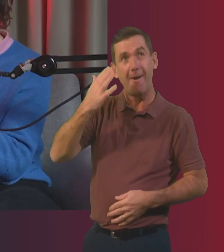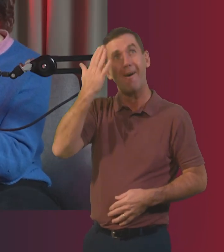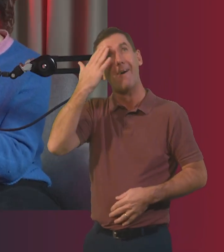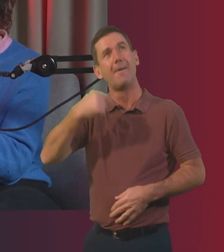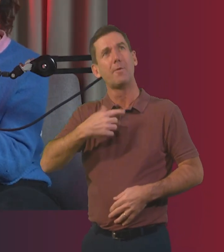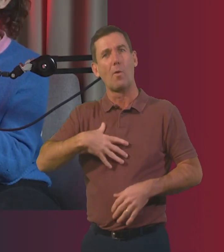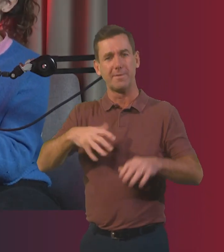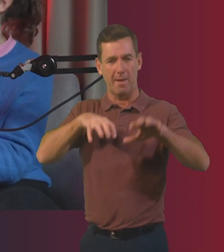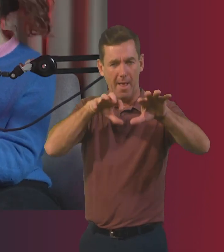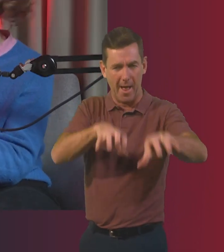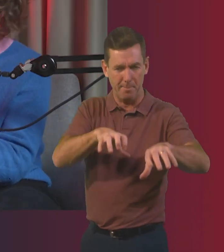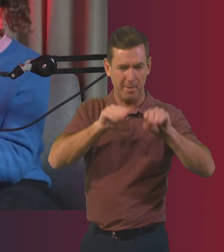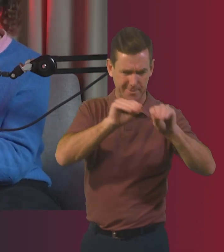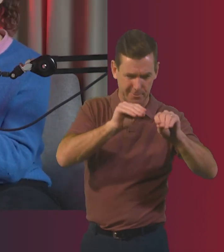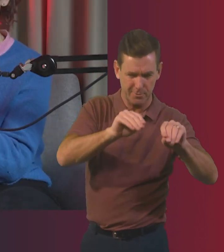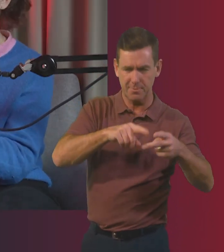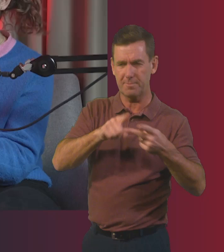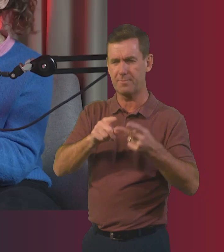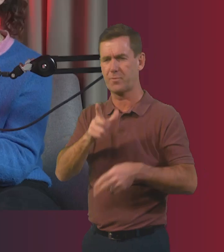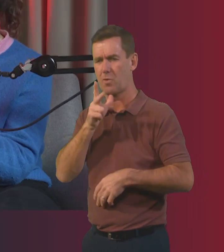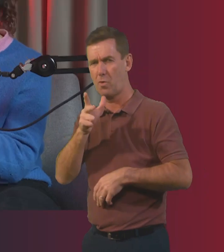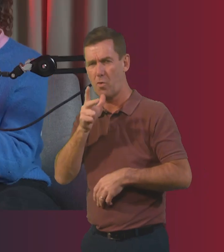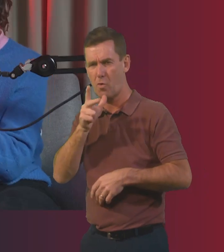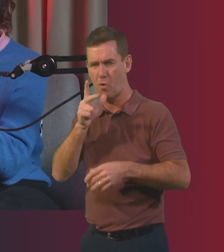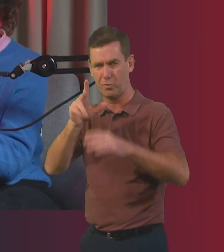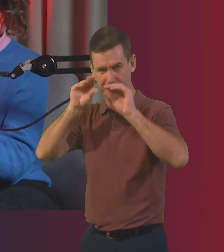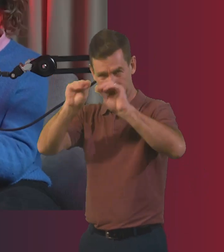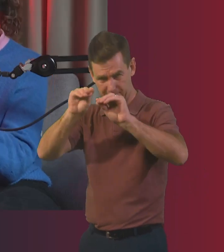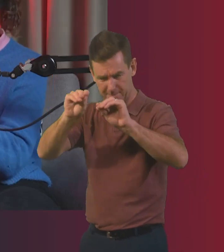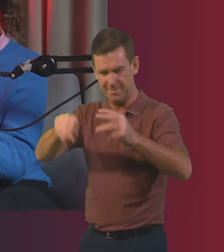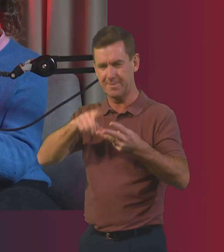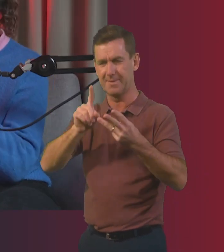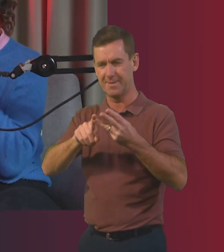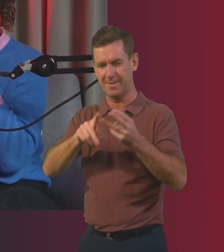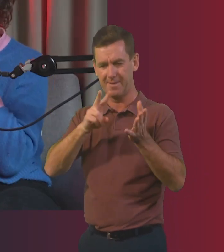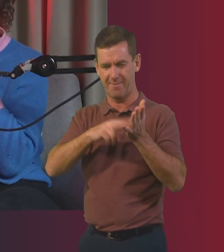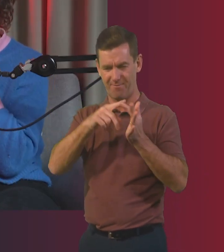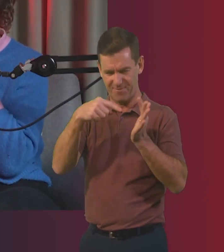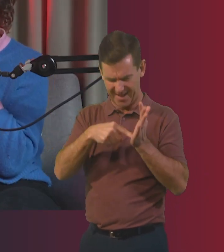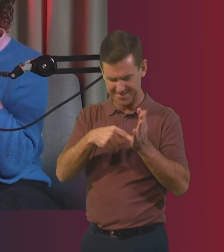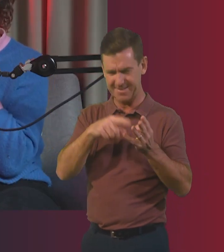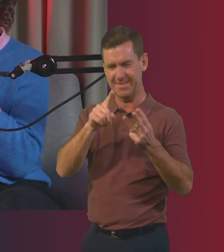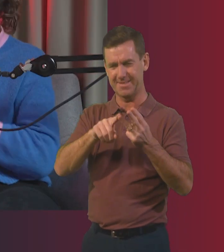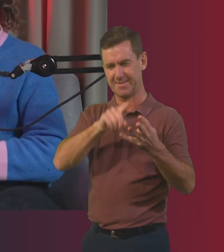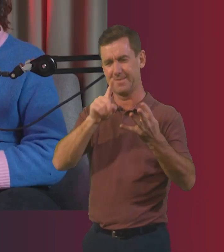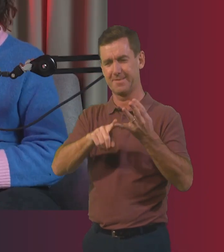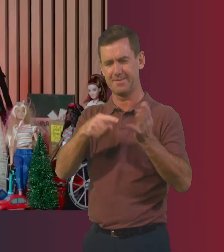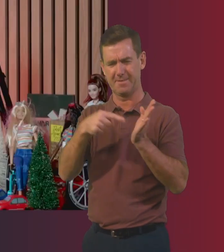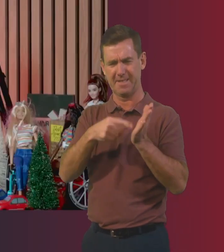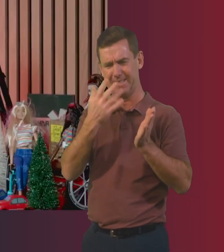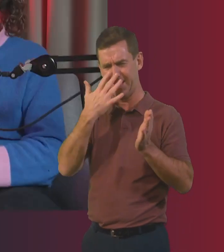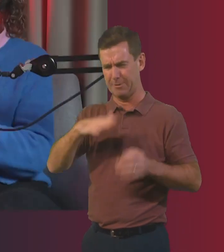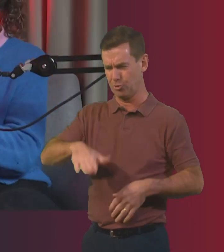animal trainer, a horse whisperer, a vet. And then, as a teenager, I started baking. And then I thought, I want to